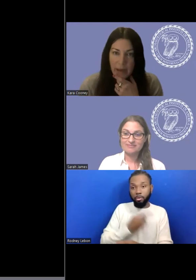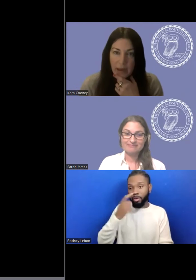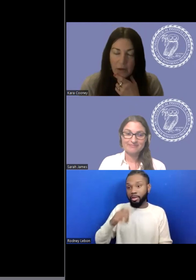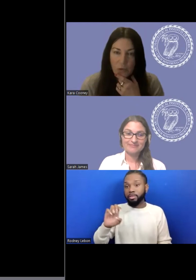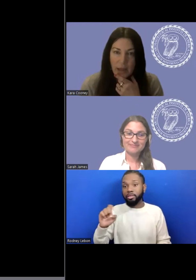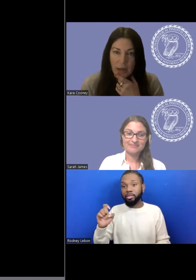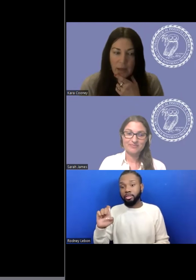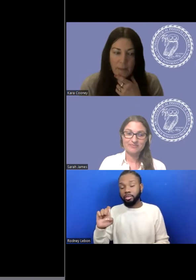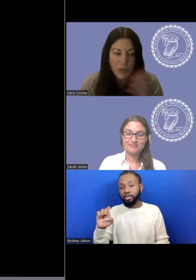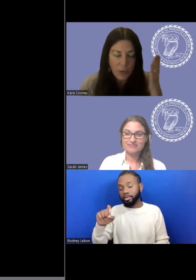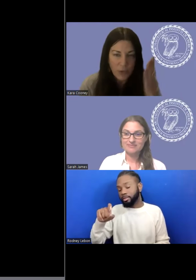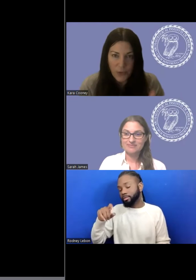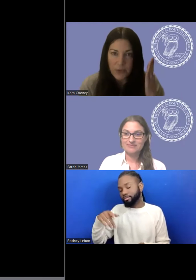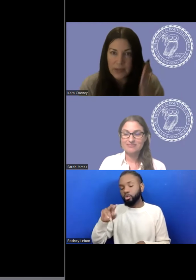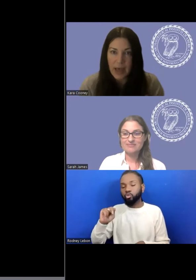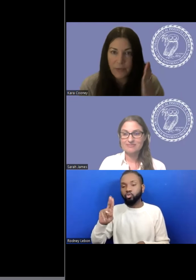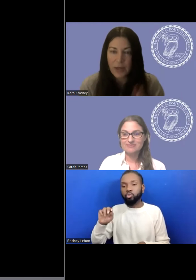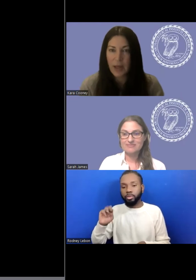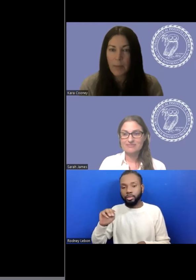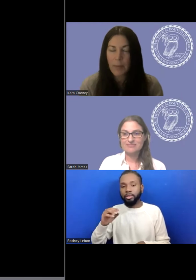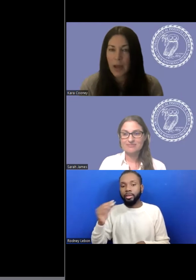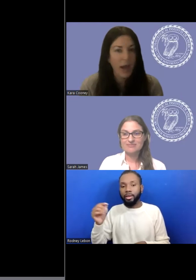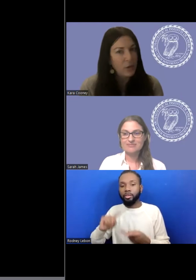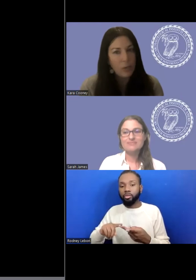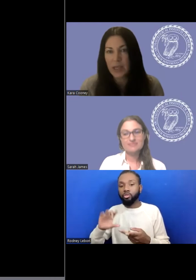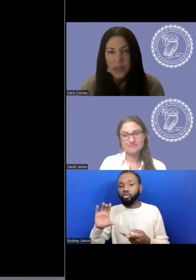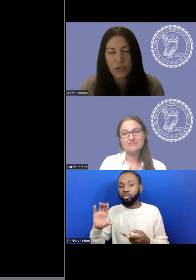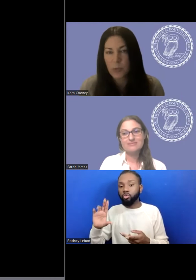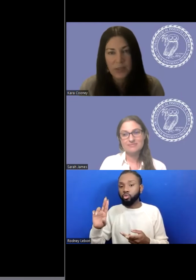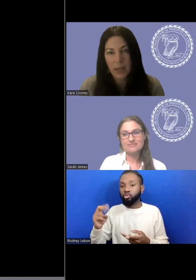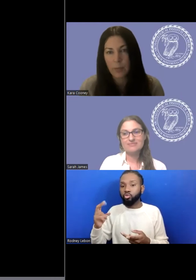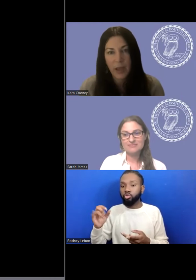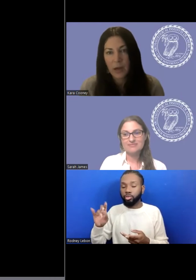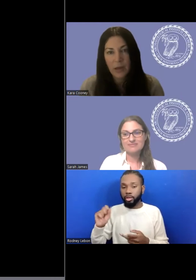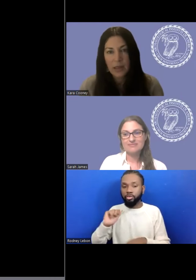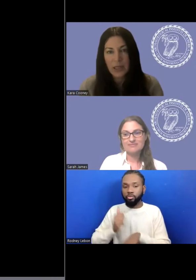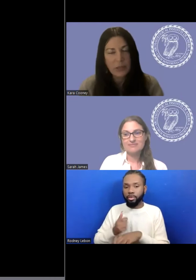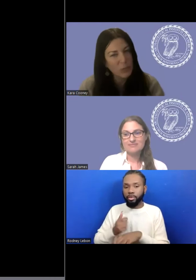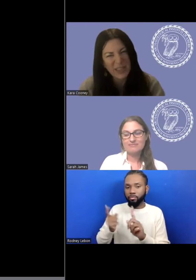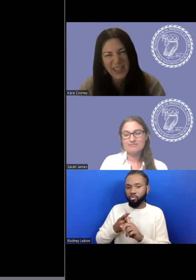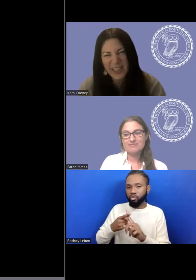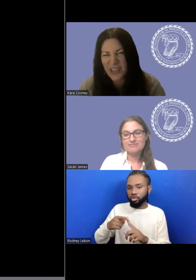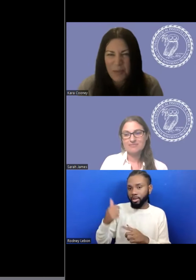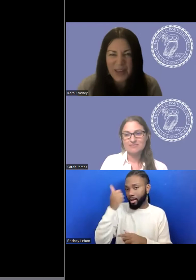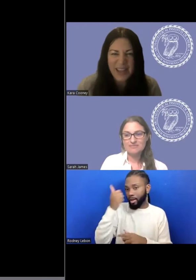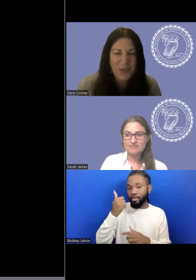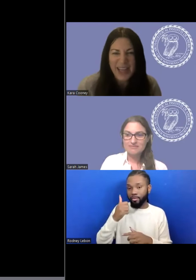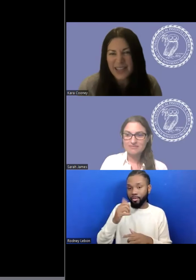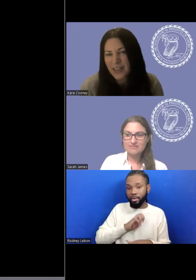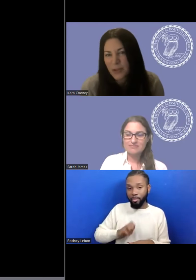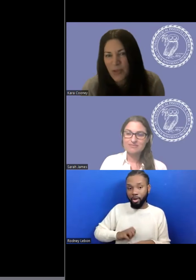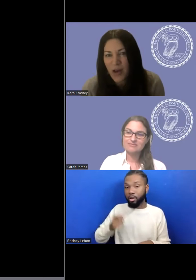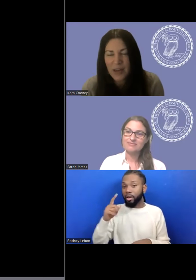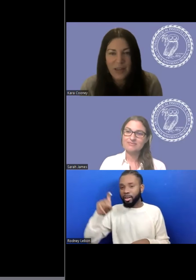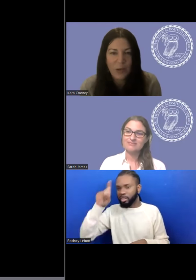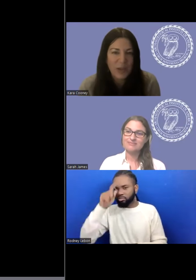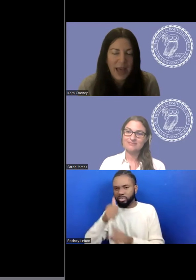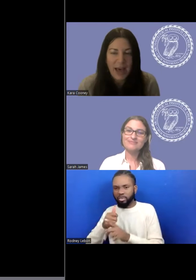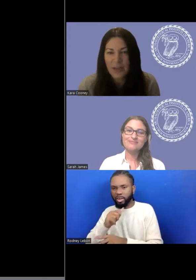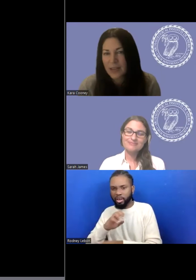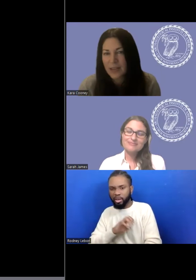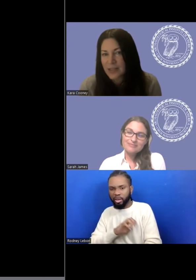back and create the first African empire. I don't think Egypt was an empire. Egypt was a hegemony that could get to the Levant and